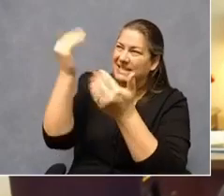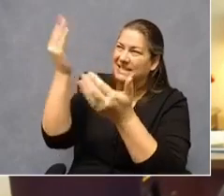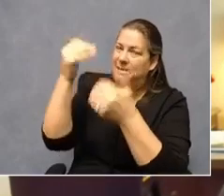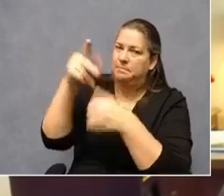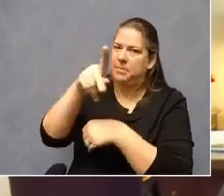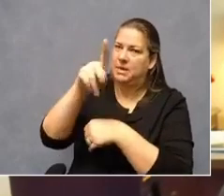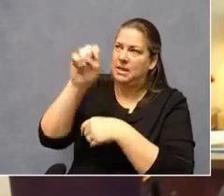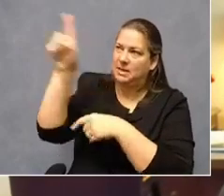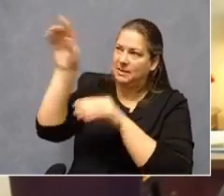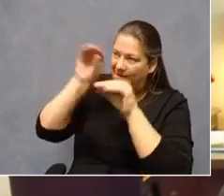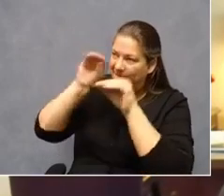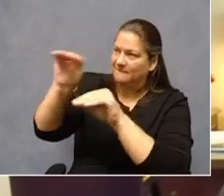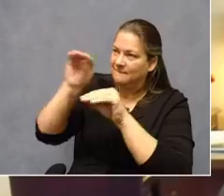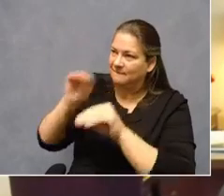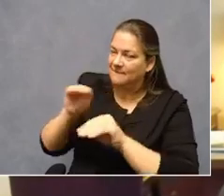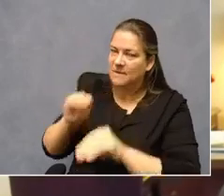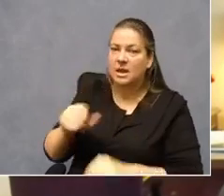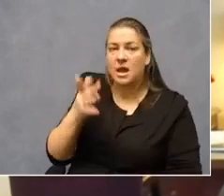For example,